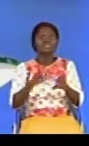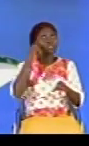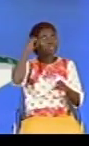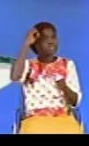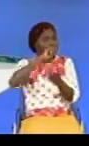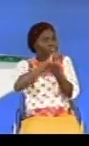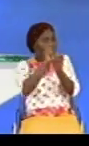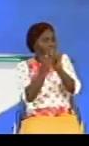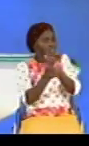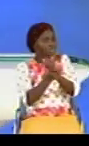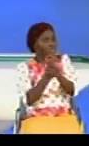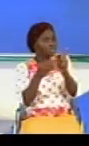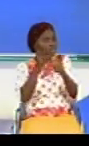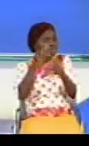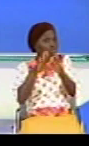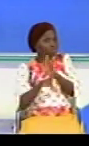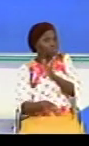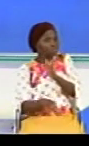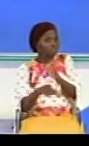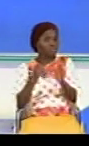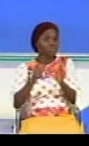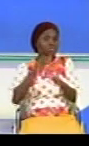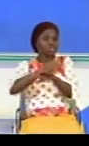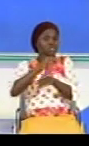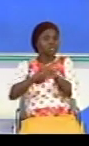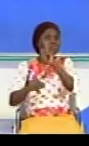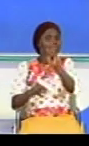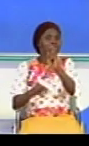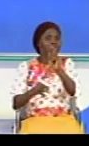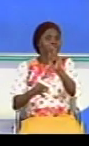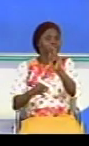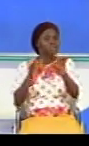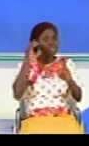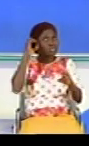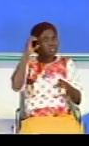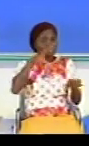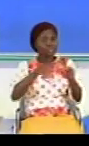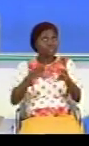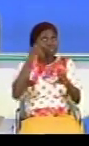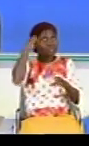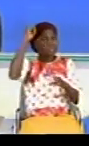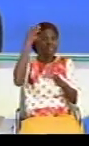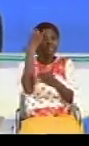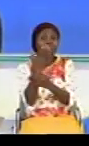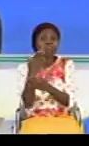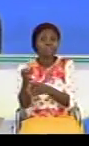message? Change it? Did he apologize to them? Hey,